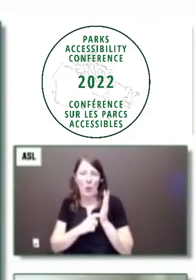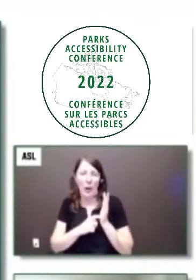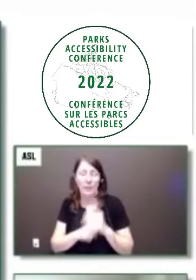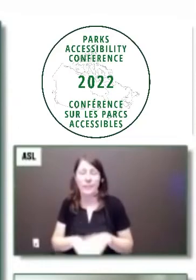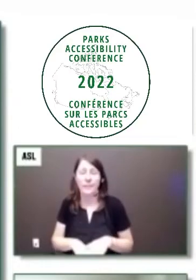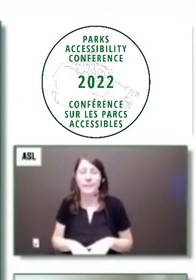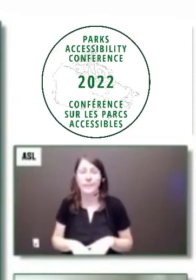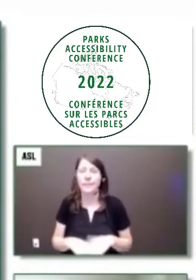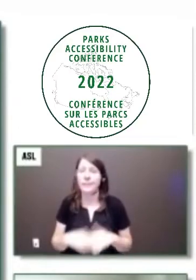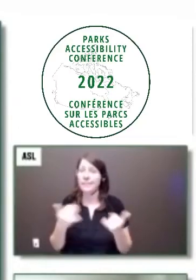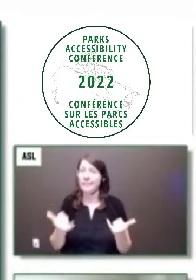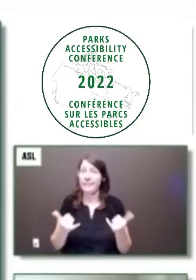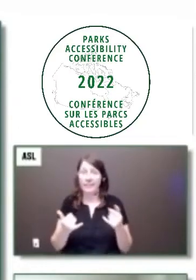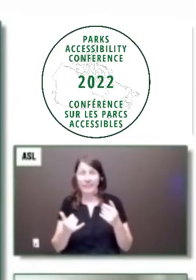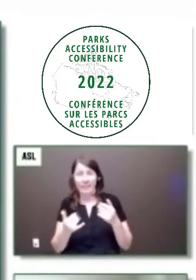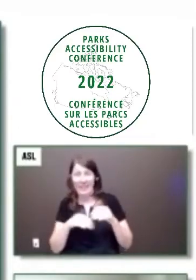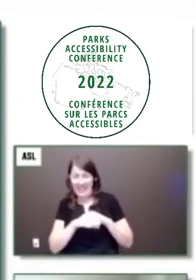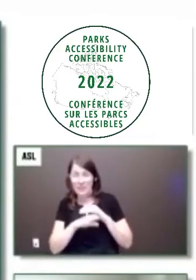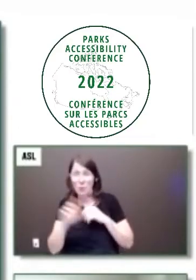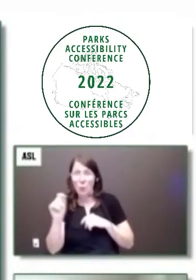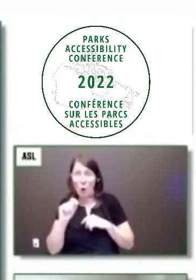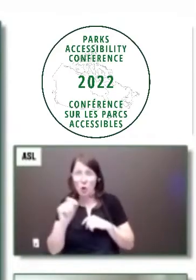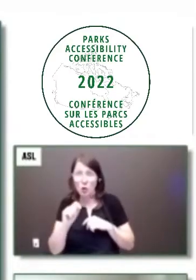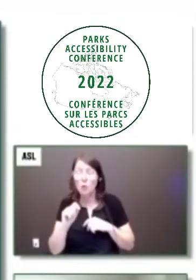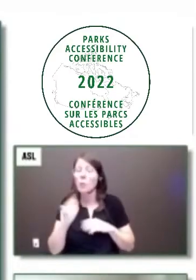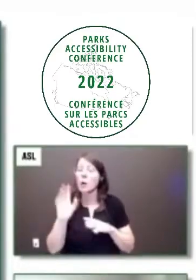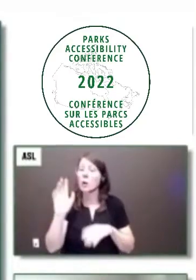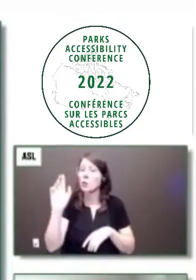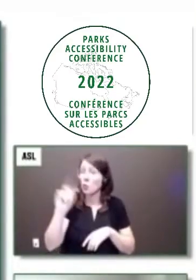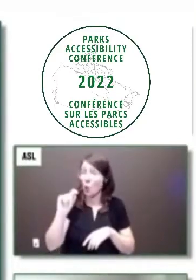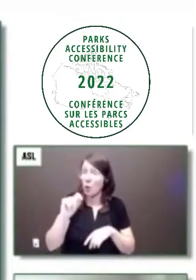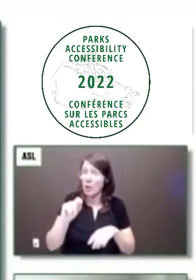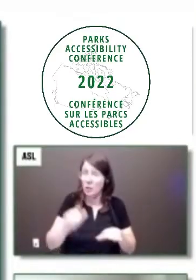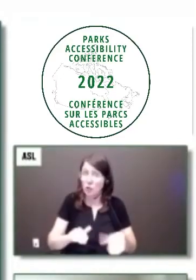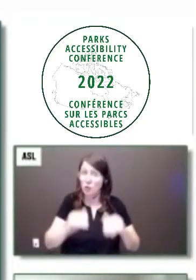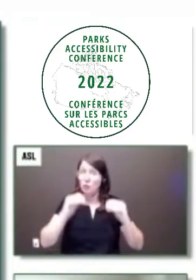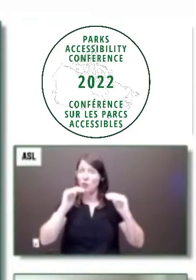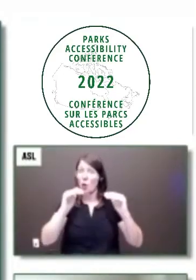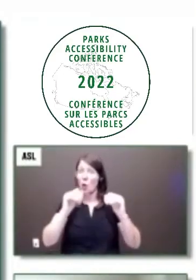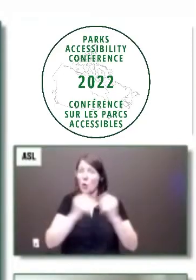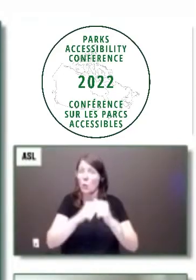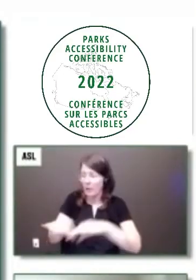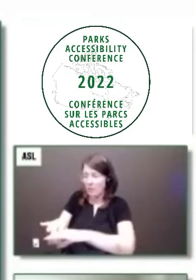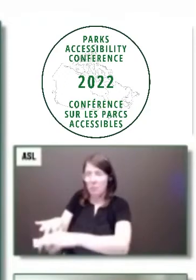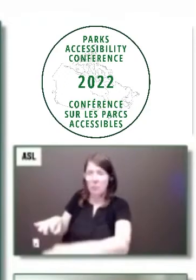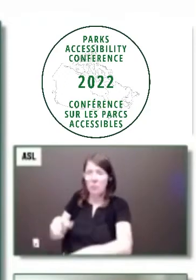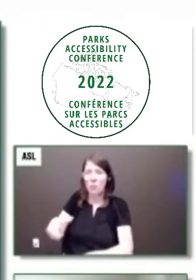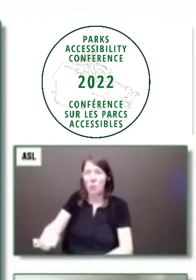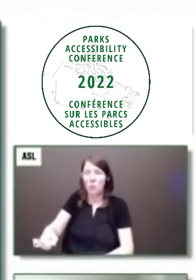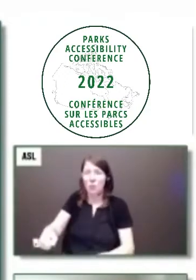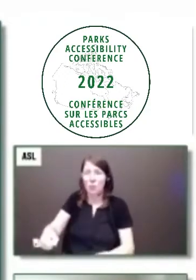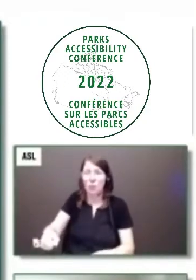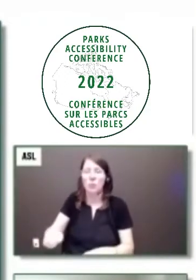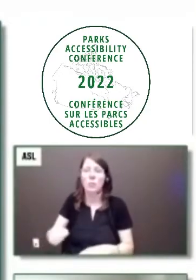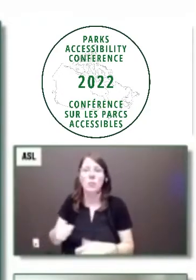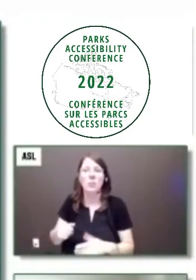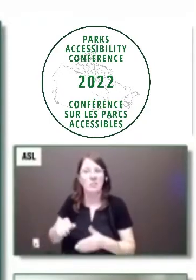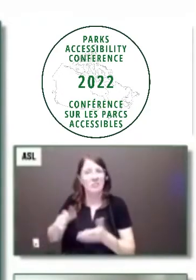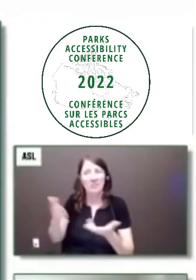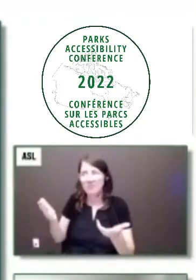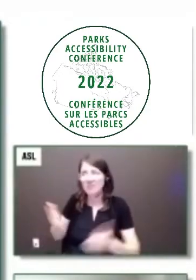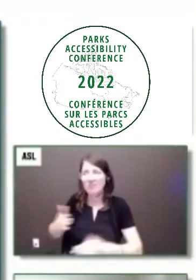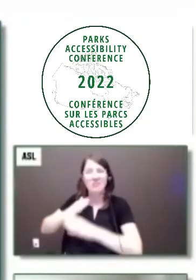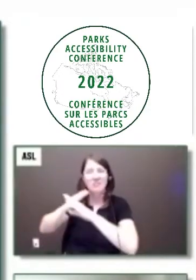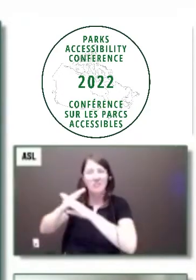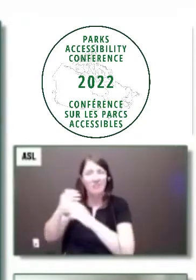grab bars. This is excluding thousands of people from being able to access these washrooms and places. My sister, like so many